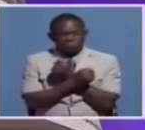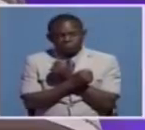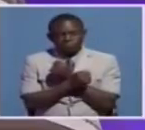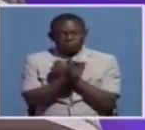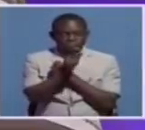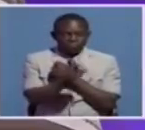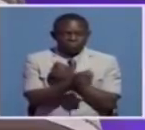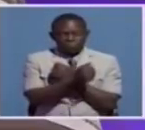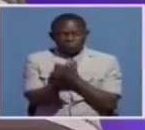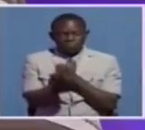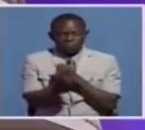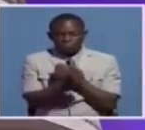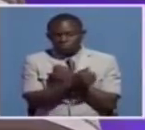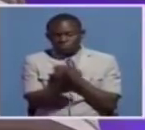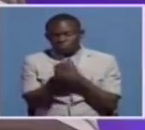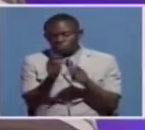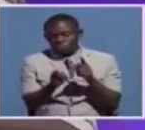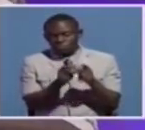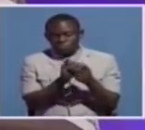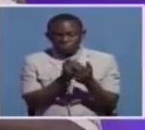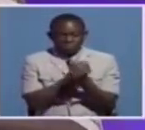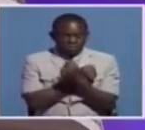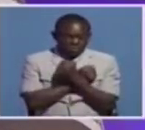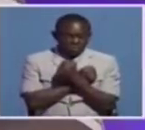what belongs to